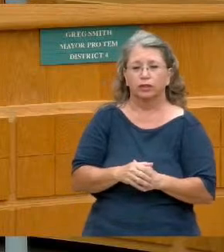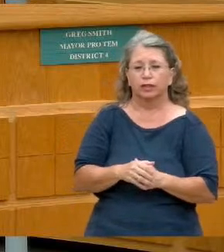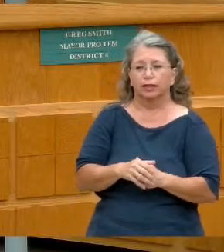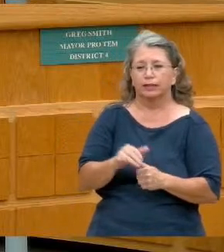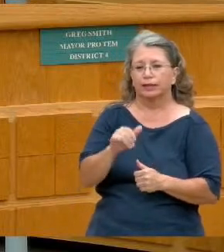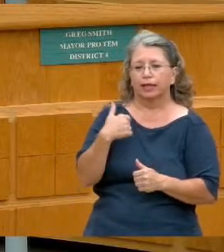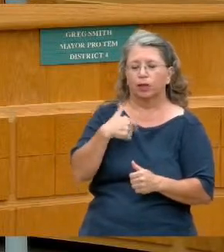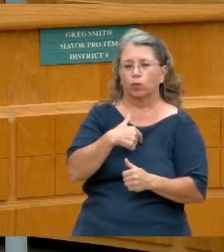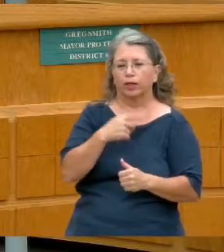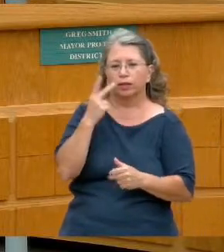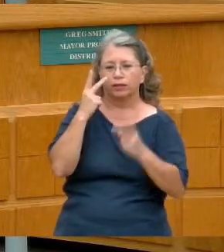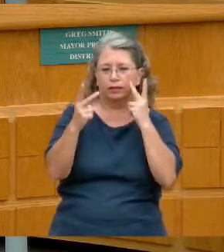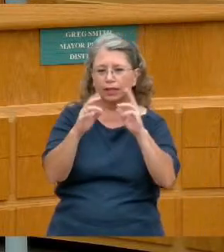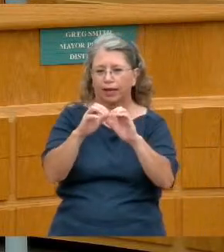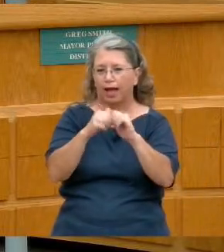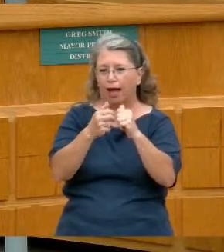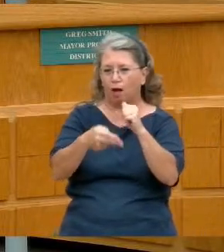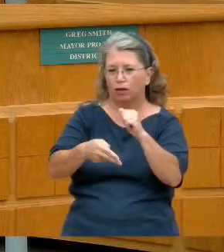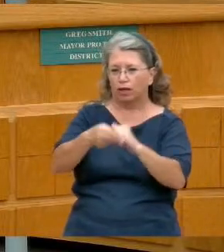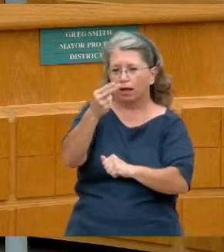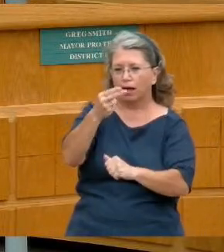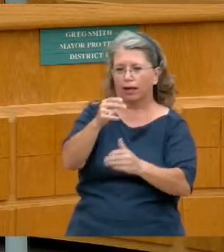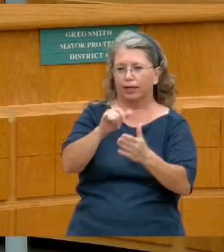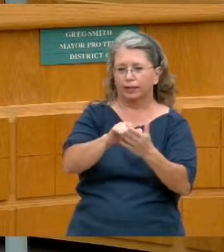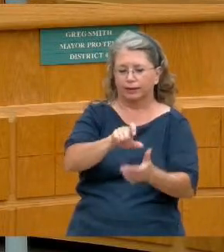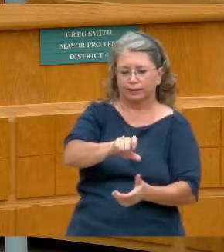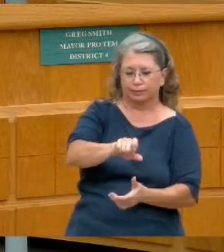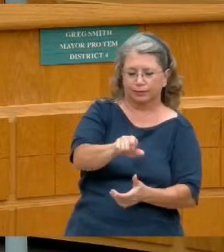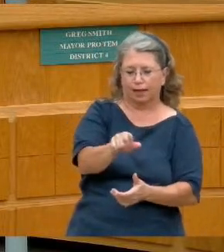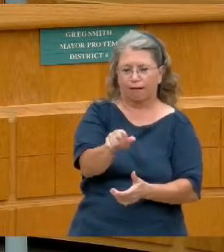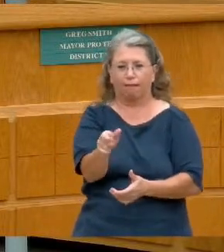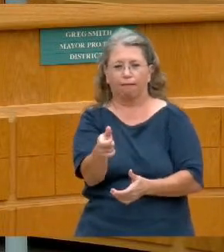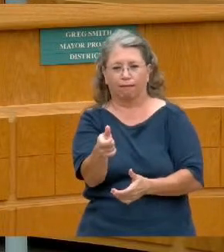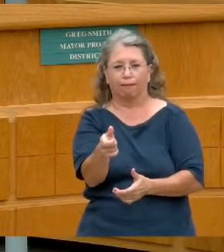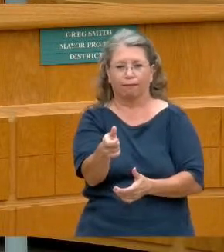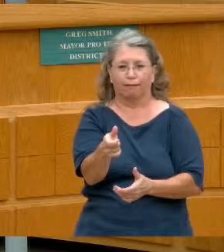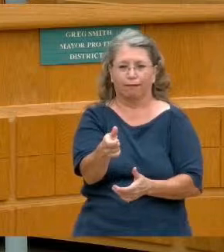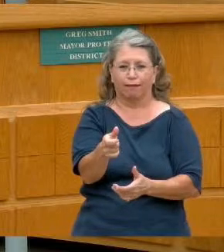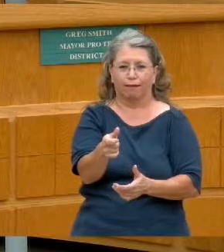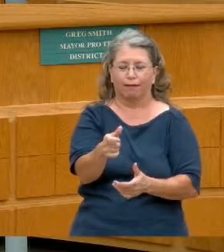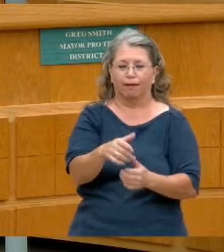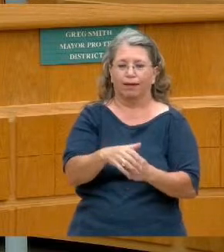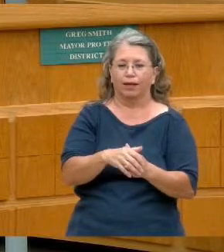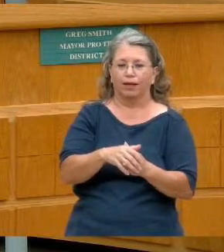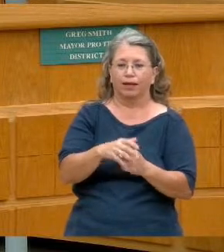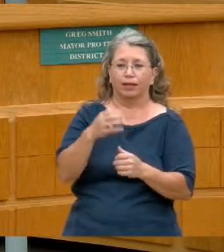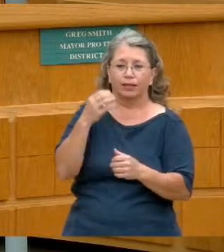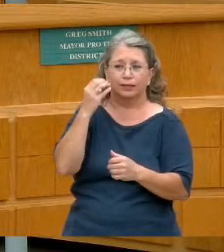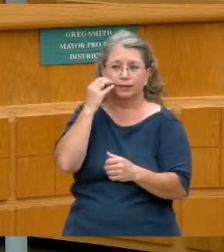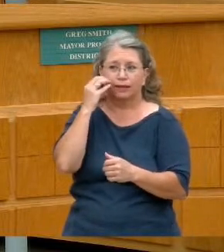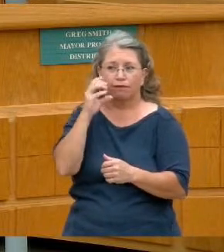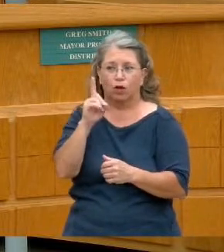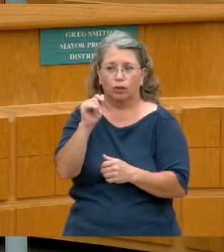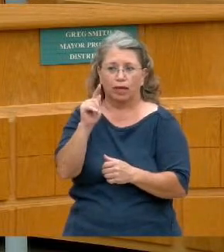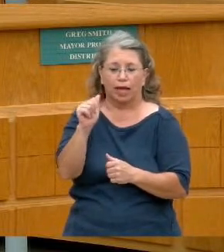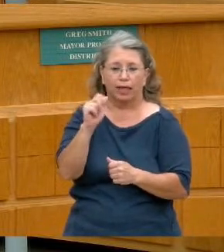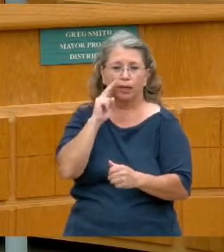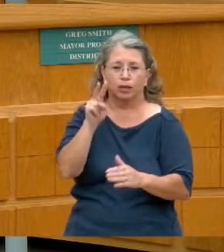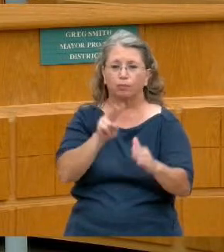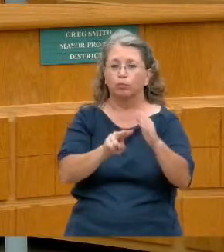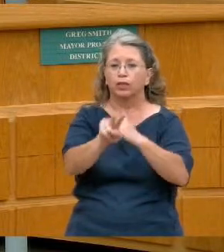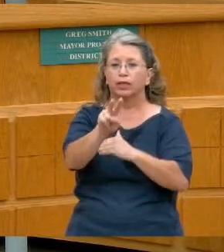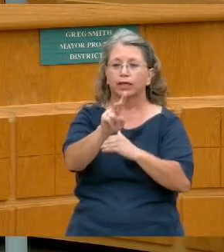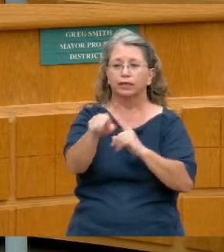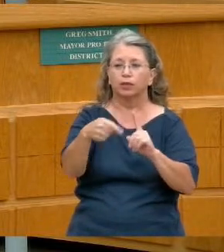dial turned up when we look at the cell phone data, because the cell phone data predicts when people might get into a situation where they would